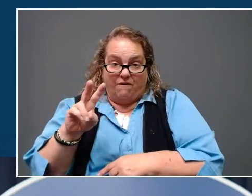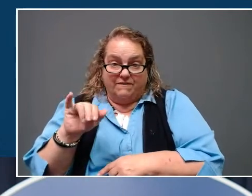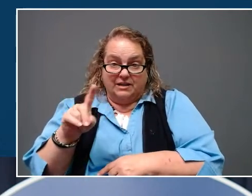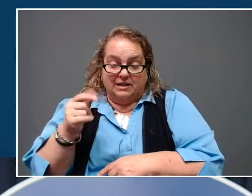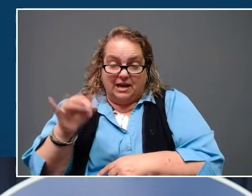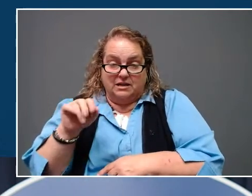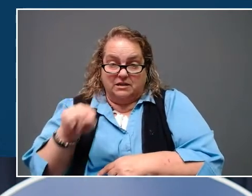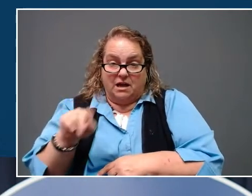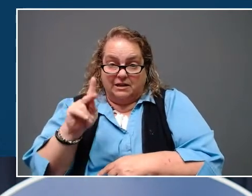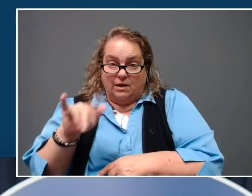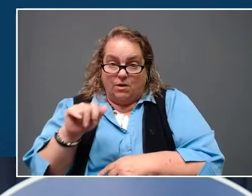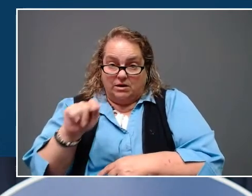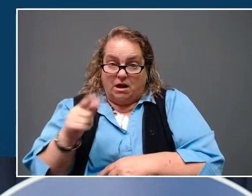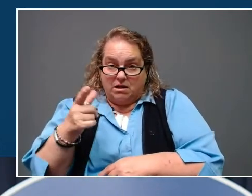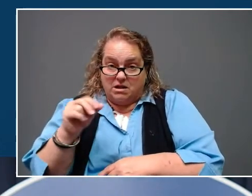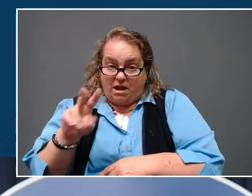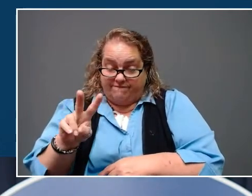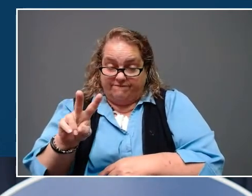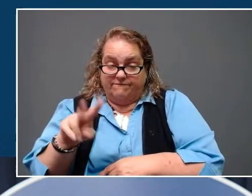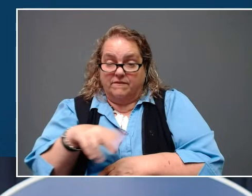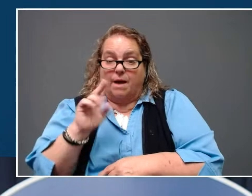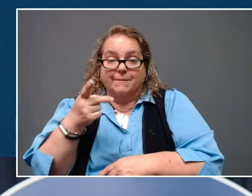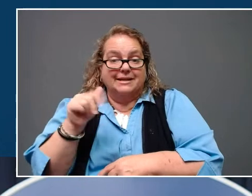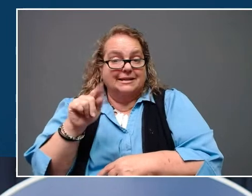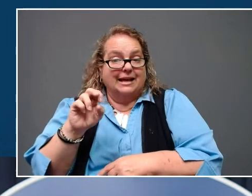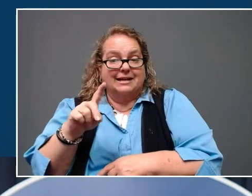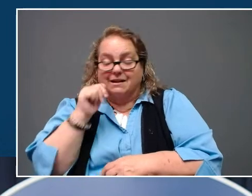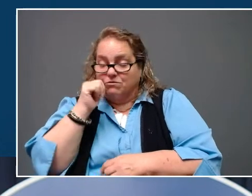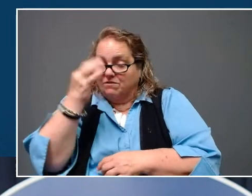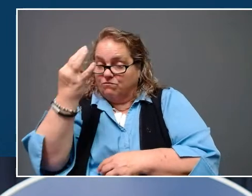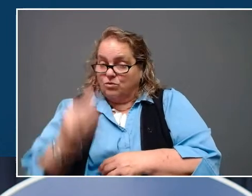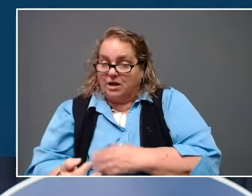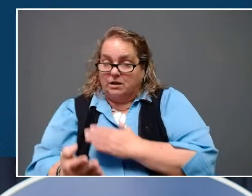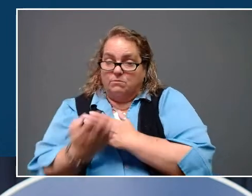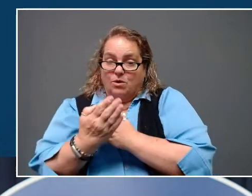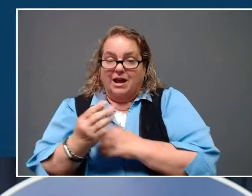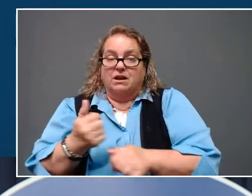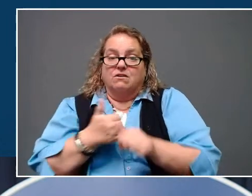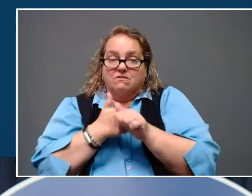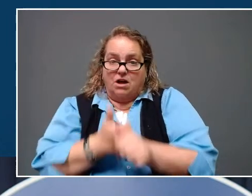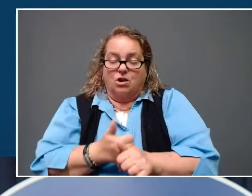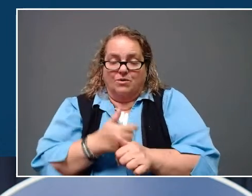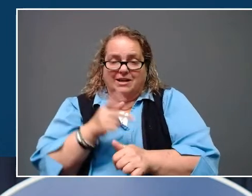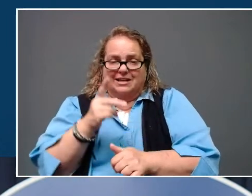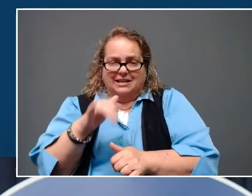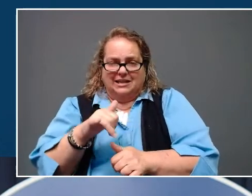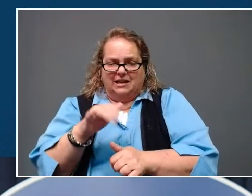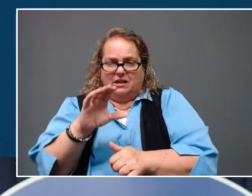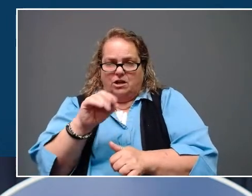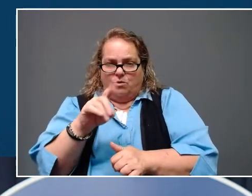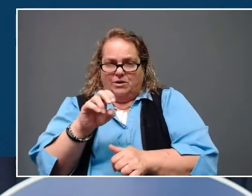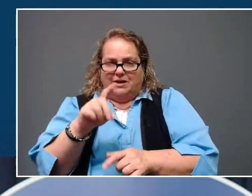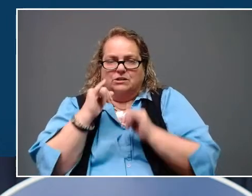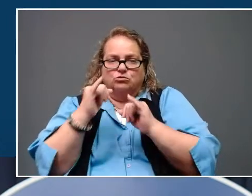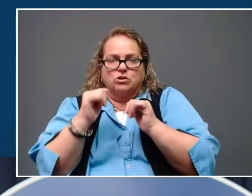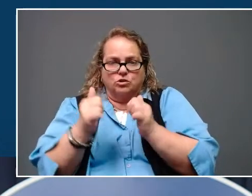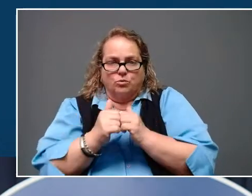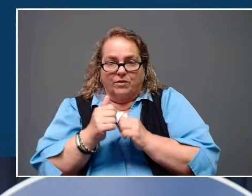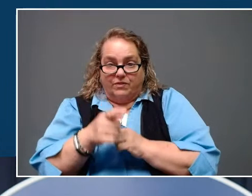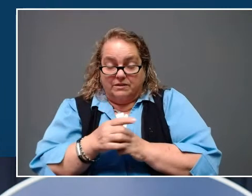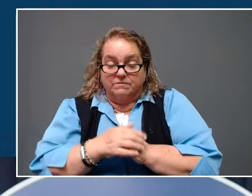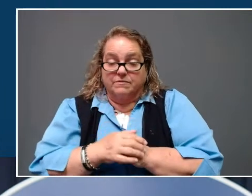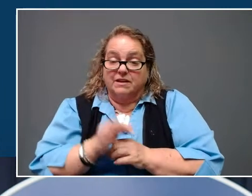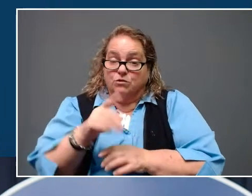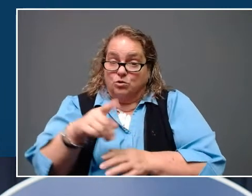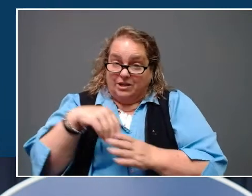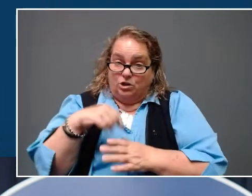kycovid19.ky.gov. This is updated every Friday morning, and follow the key coded instructions that go with this. If you're in a green county,